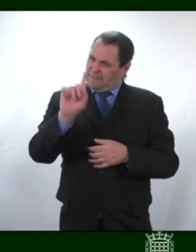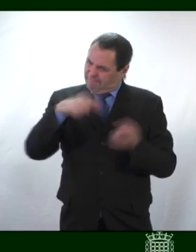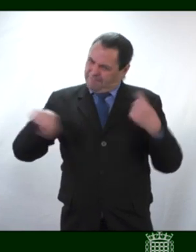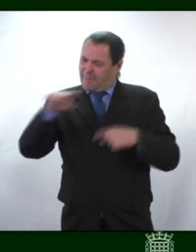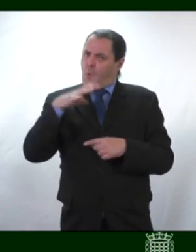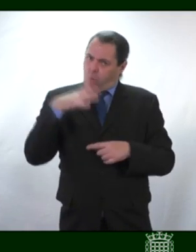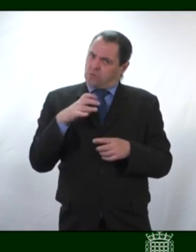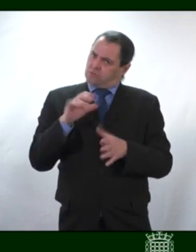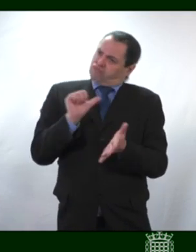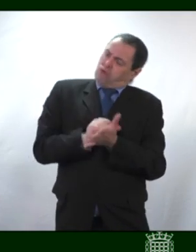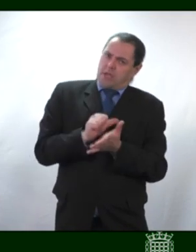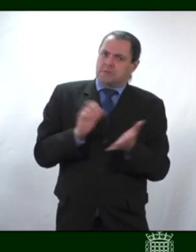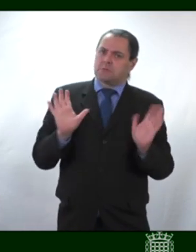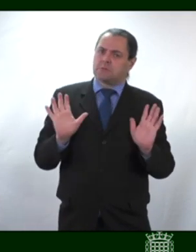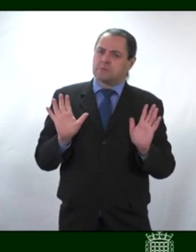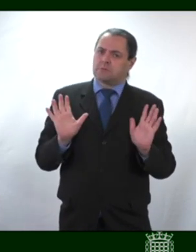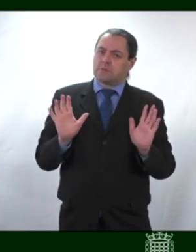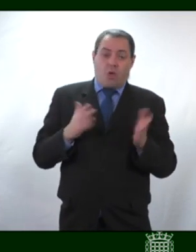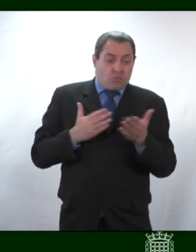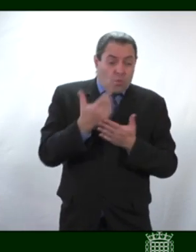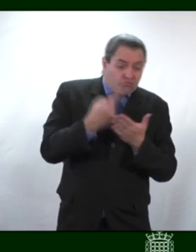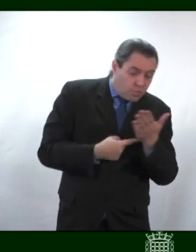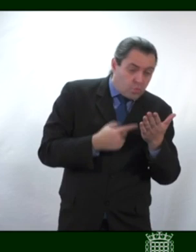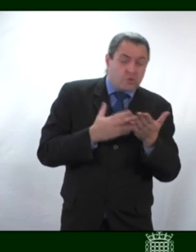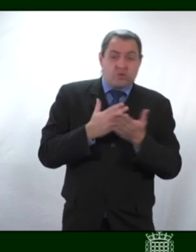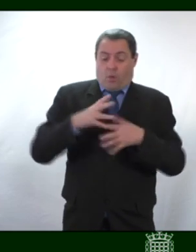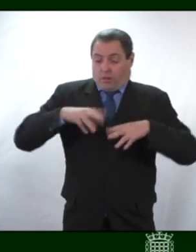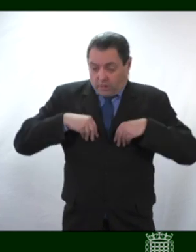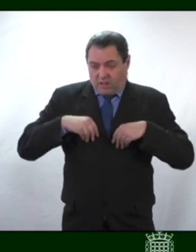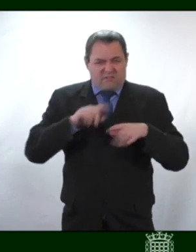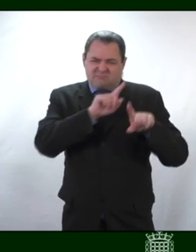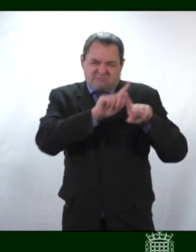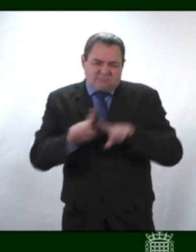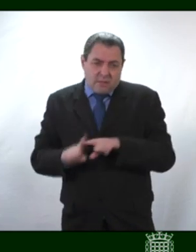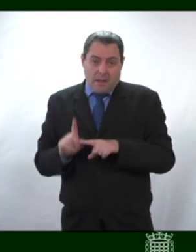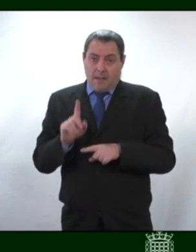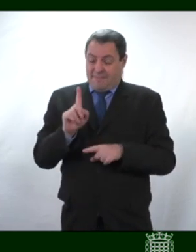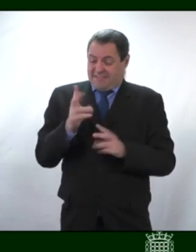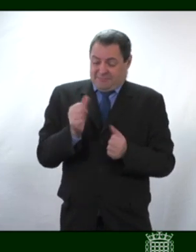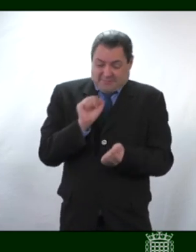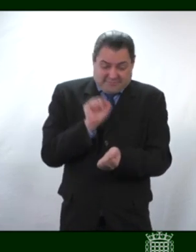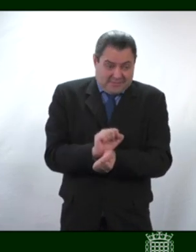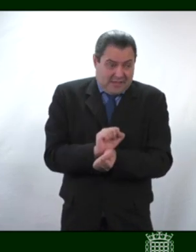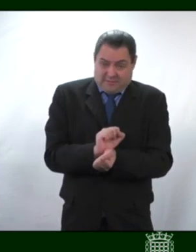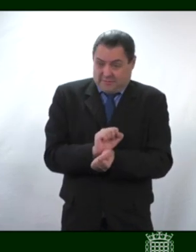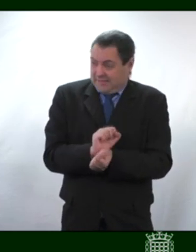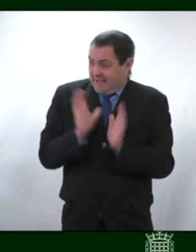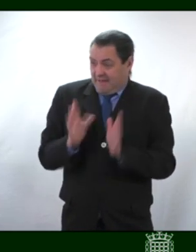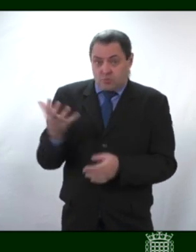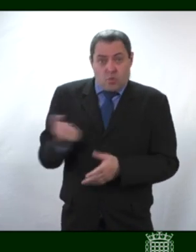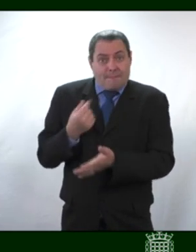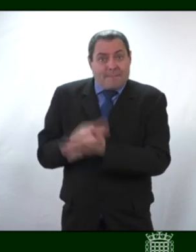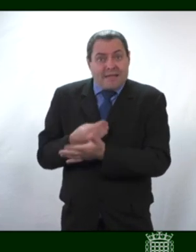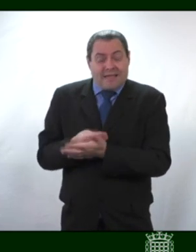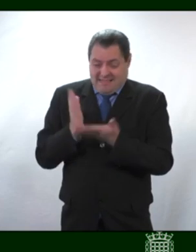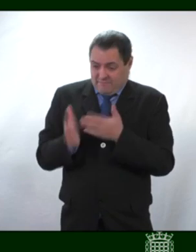to restrictions or because they are infected themselves, but sometimes they feel they've no option but to continue going out of the